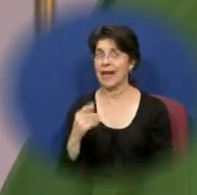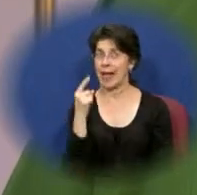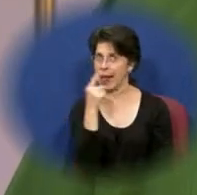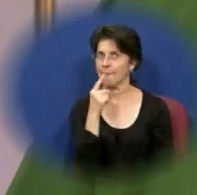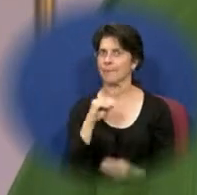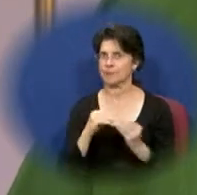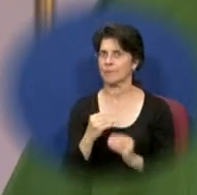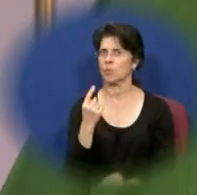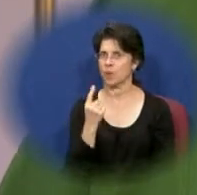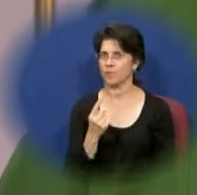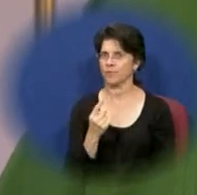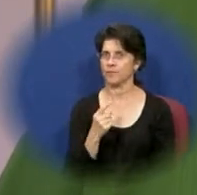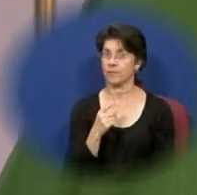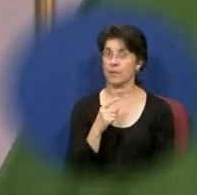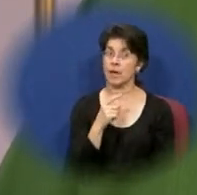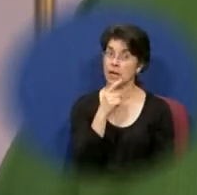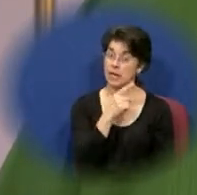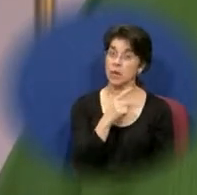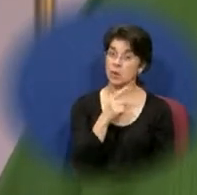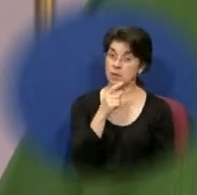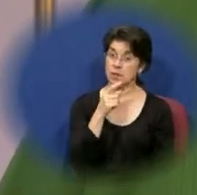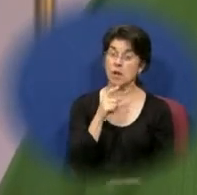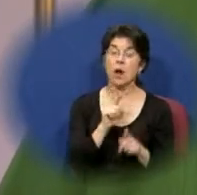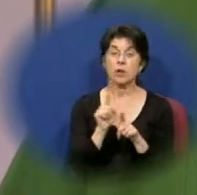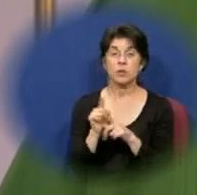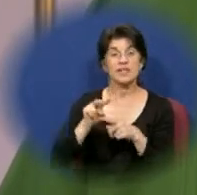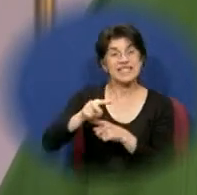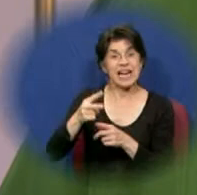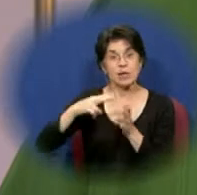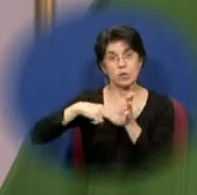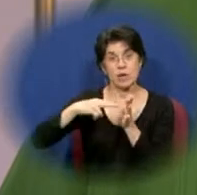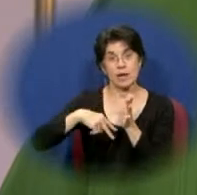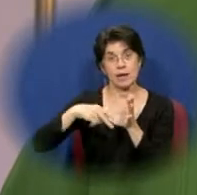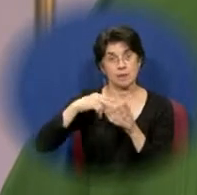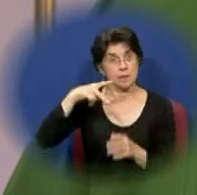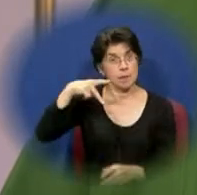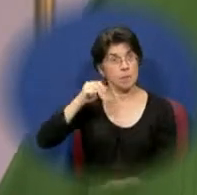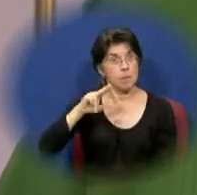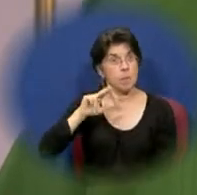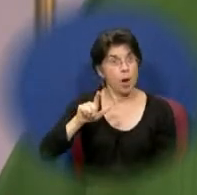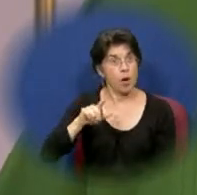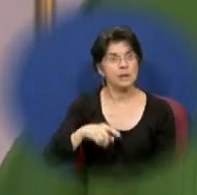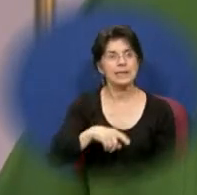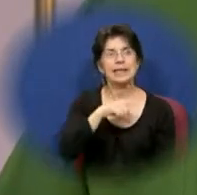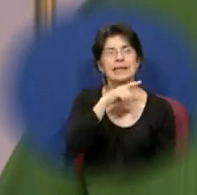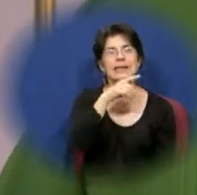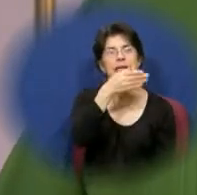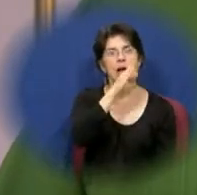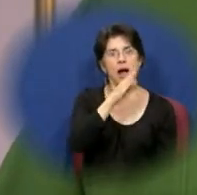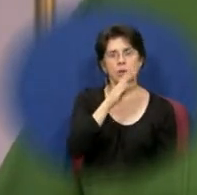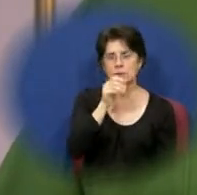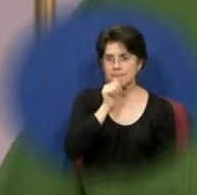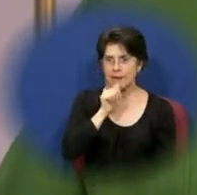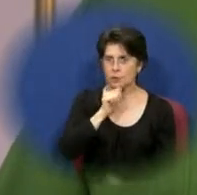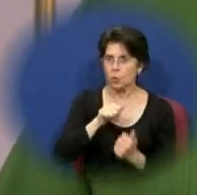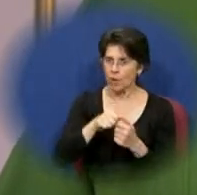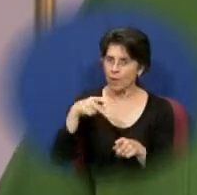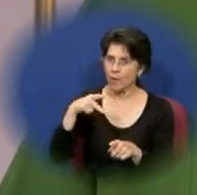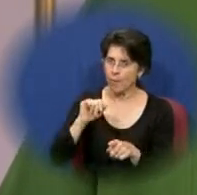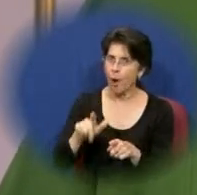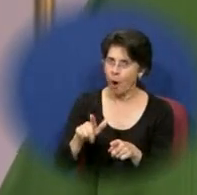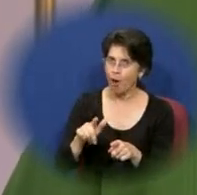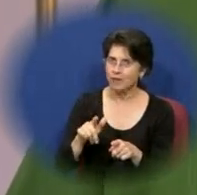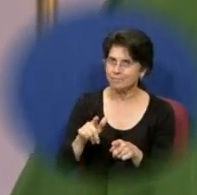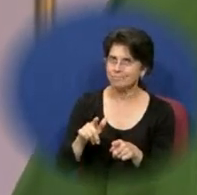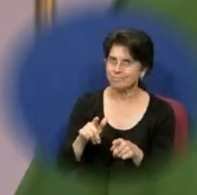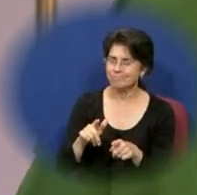how patient God had been with him. And certainly, again, the patience and the diligence that images God's patience